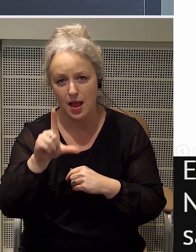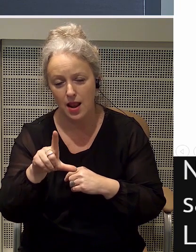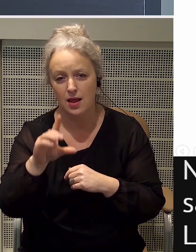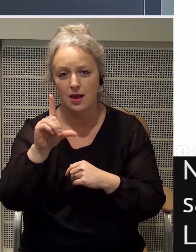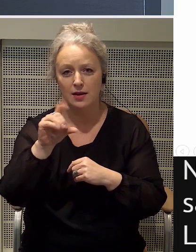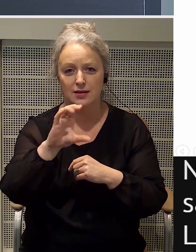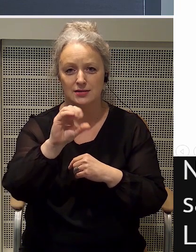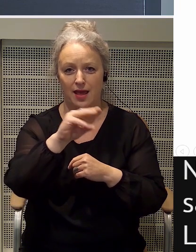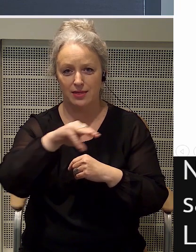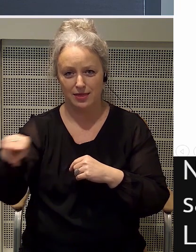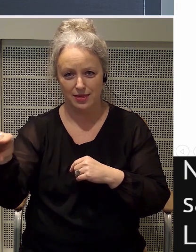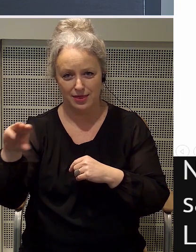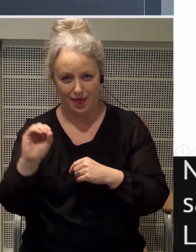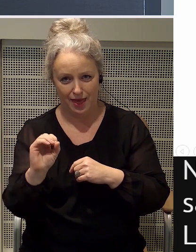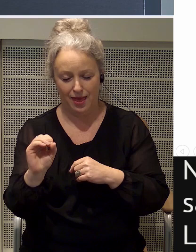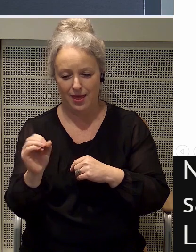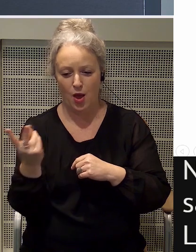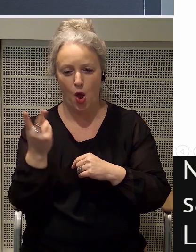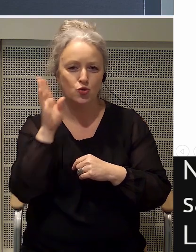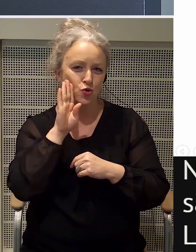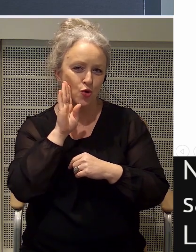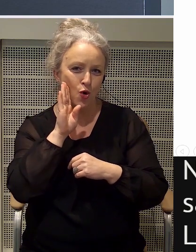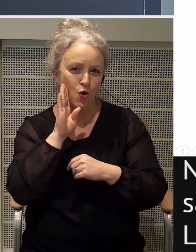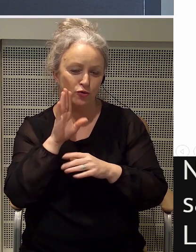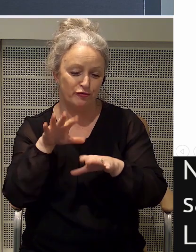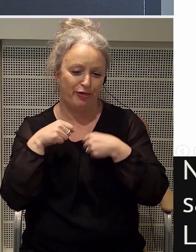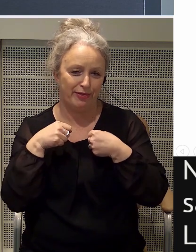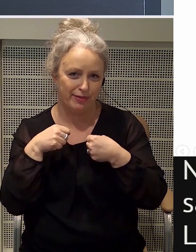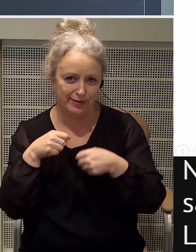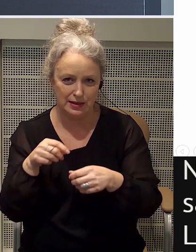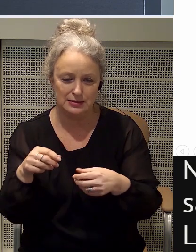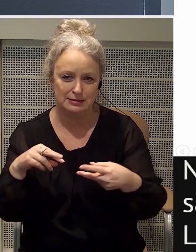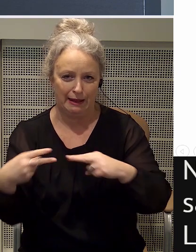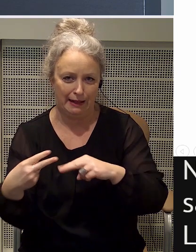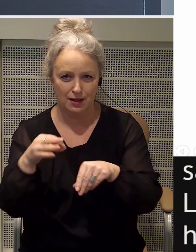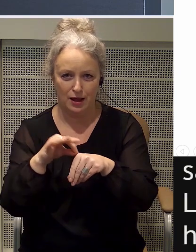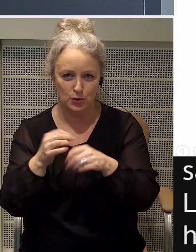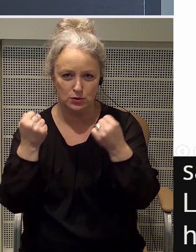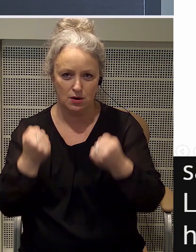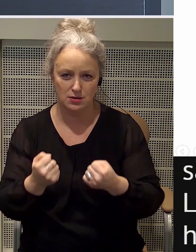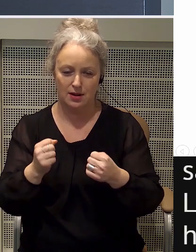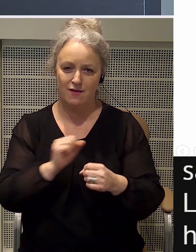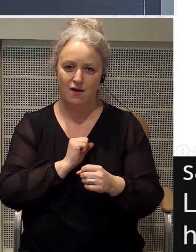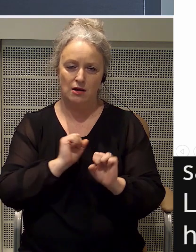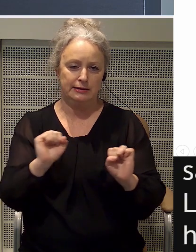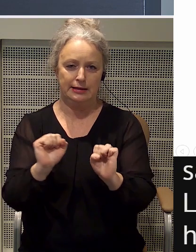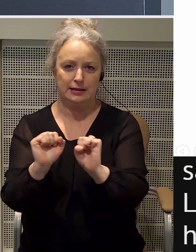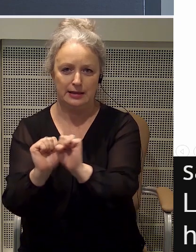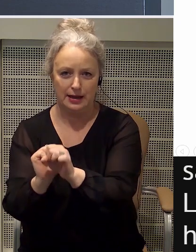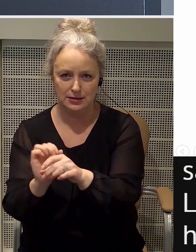Maribel are the 2 girls that have a very severe genetic